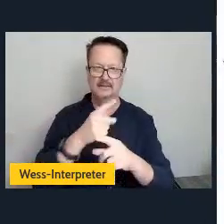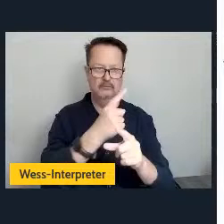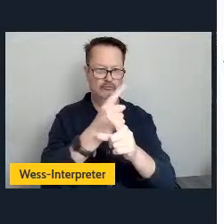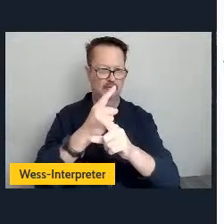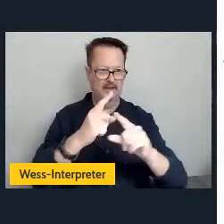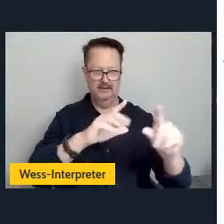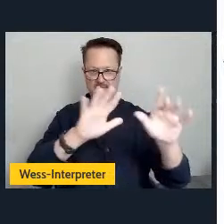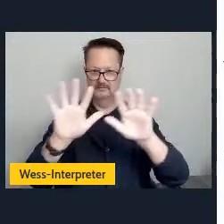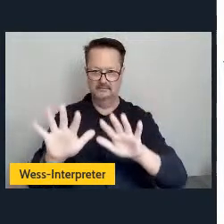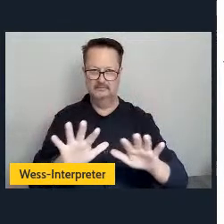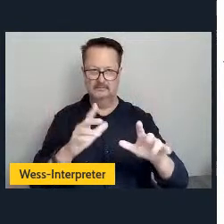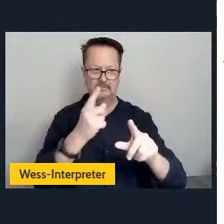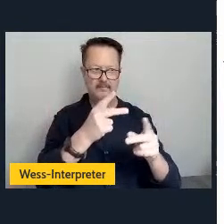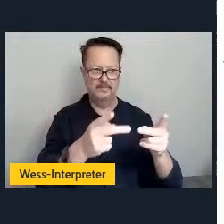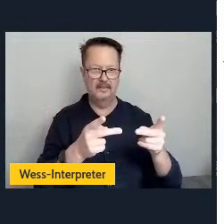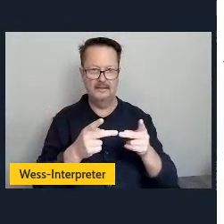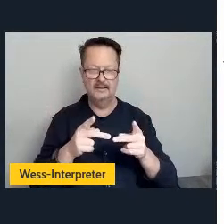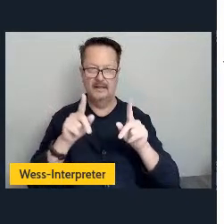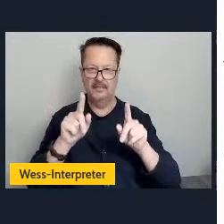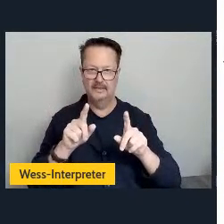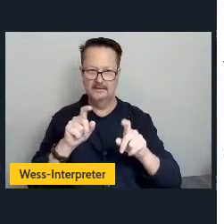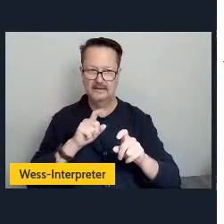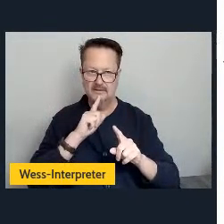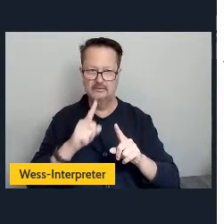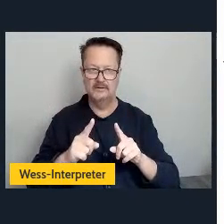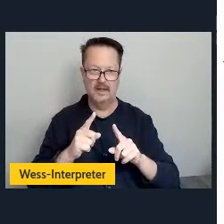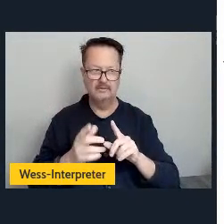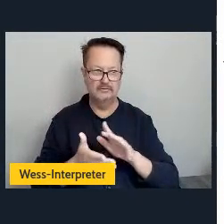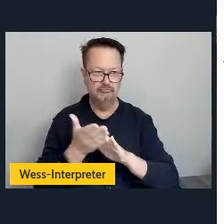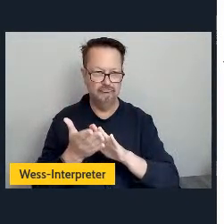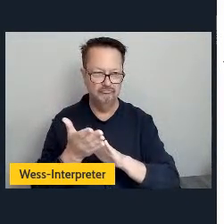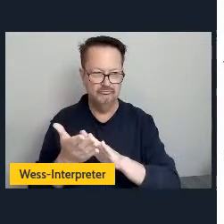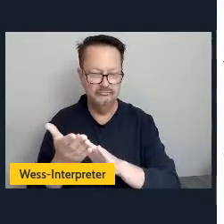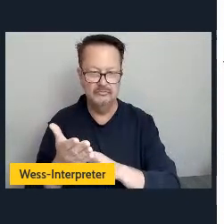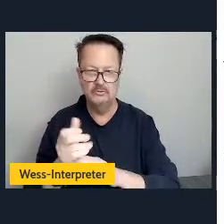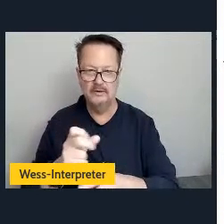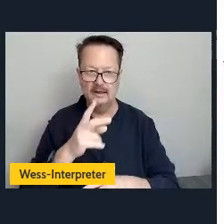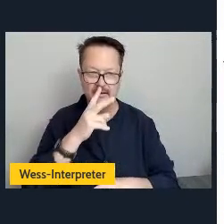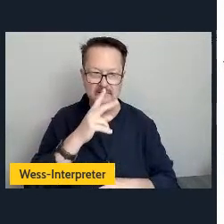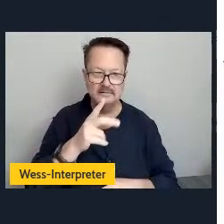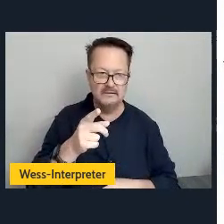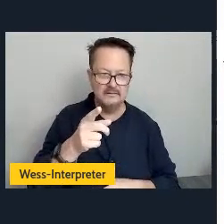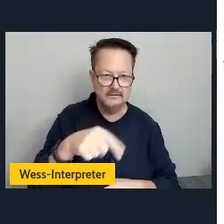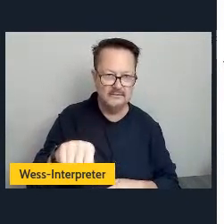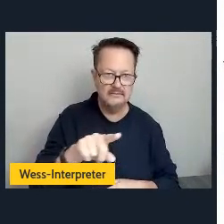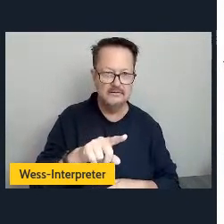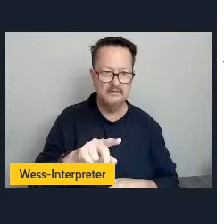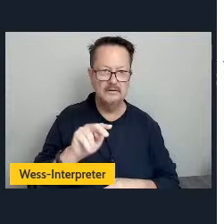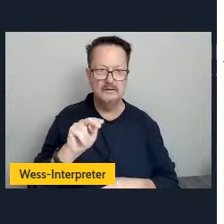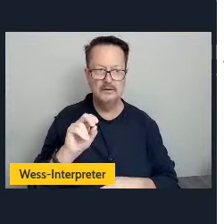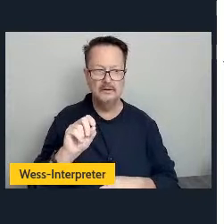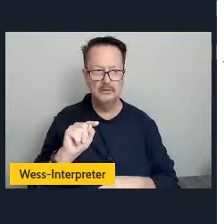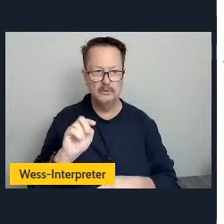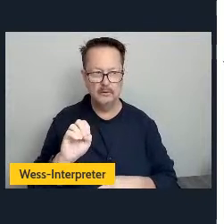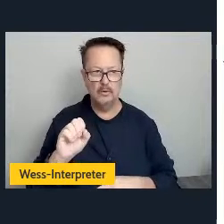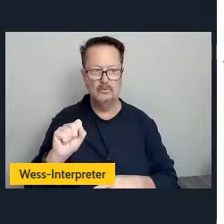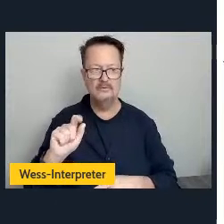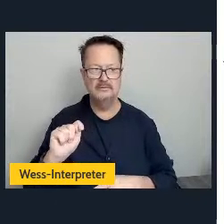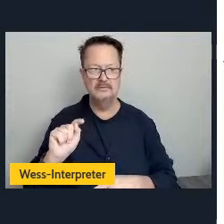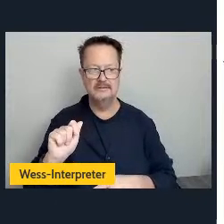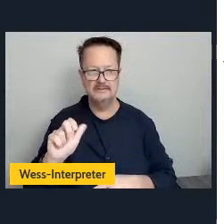and that the tests were actually executed. As you can see here, there is a node stack and